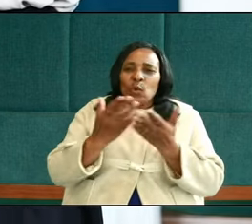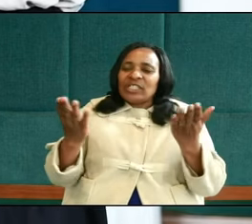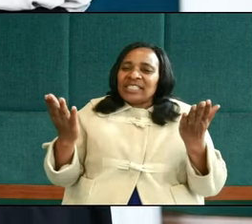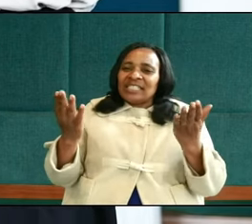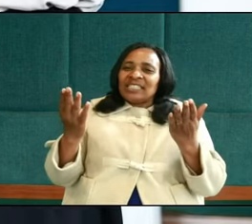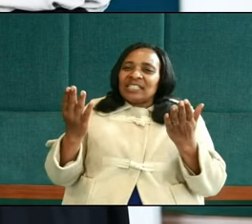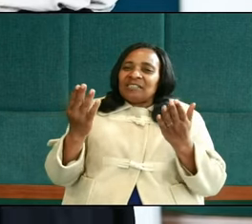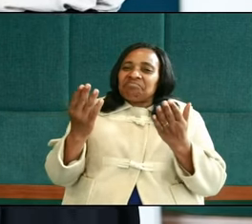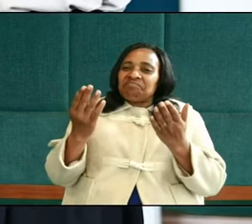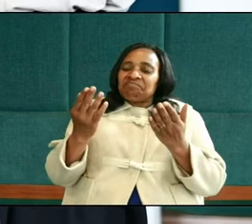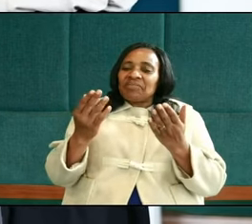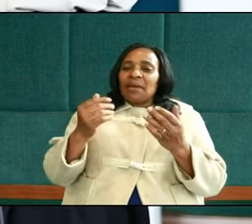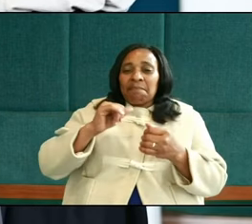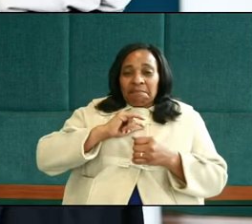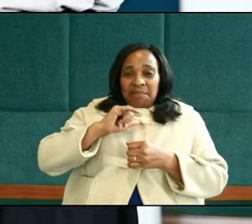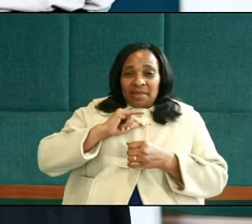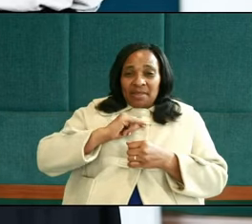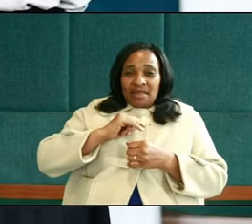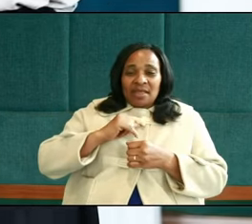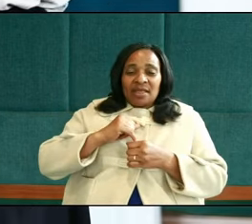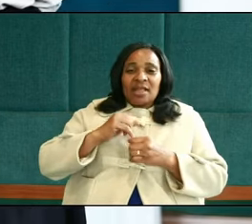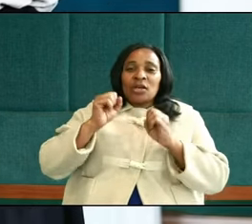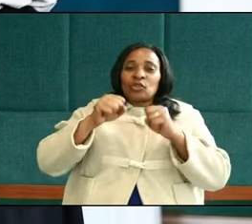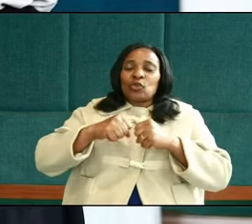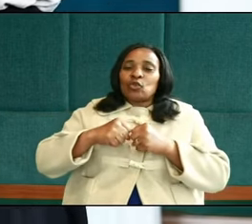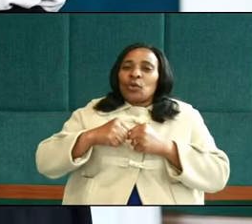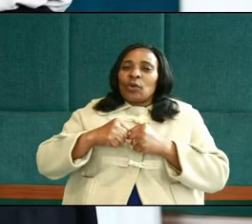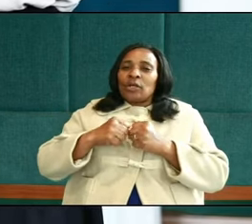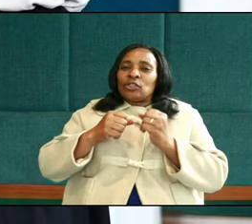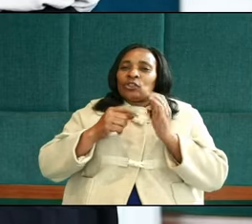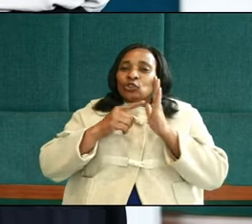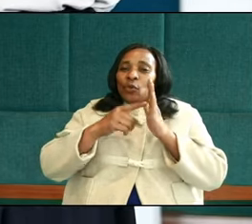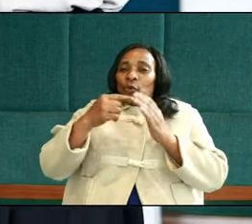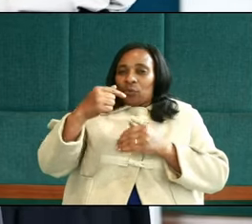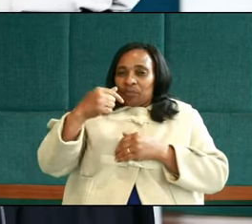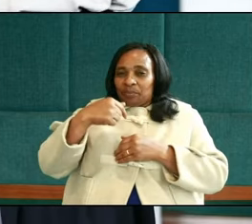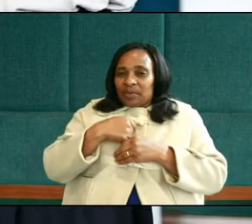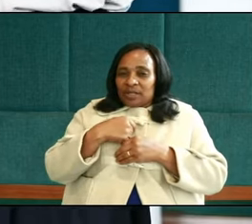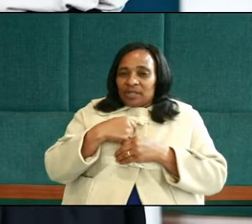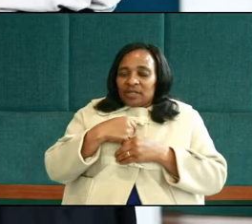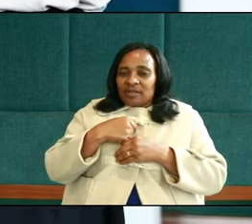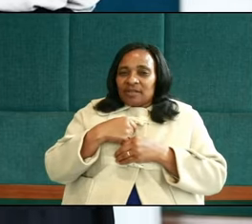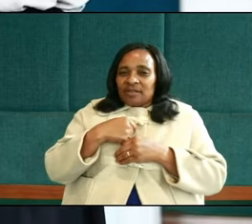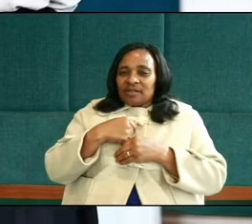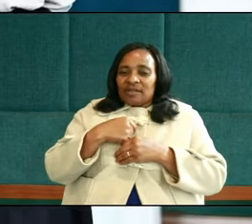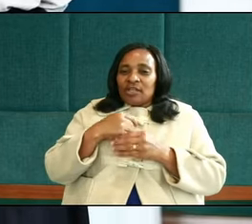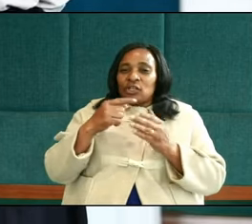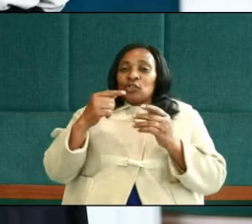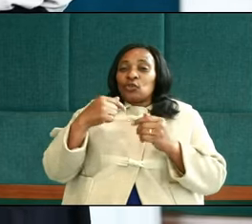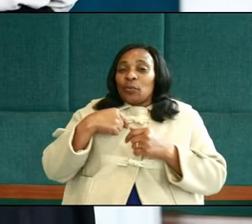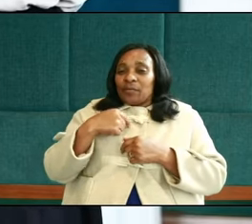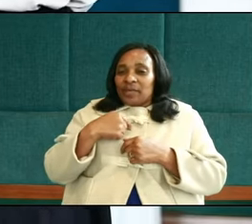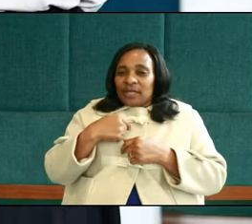it is, I show his gifts to me. To